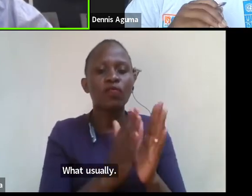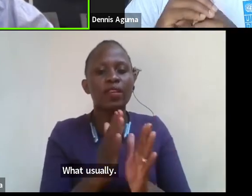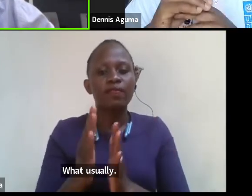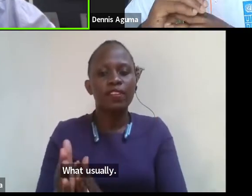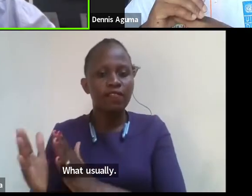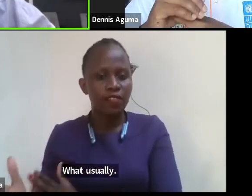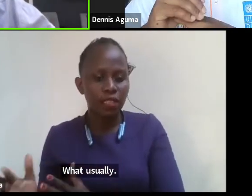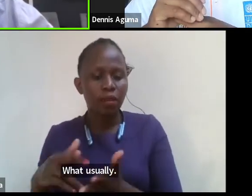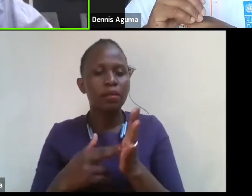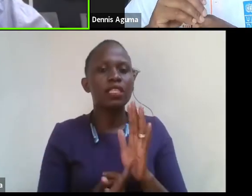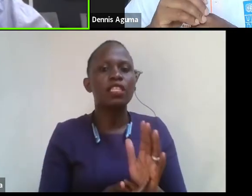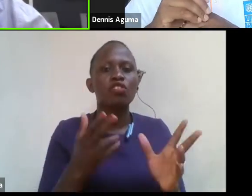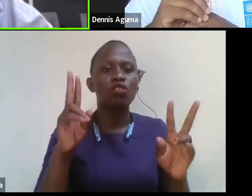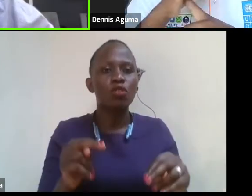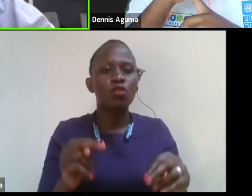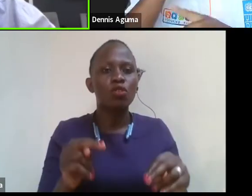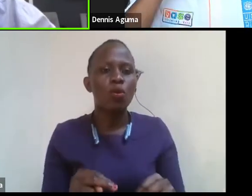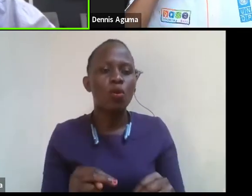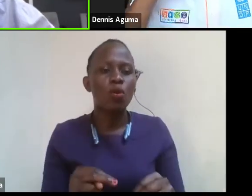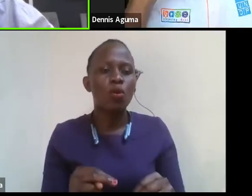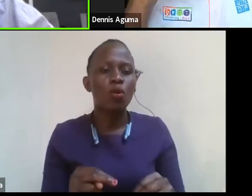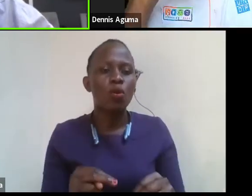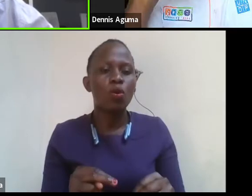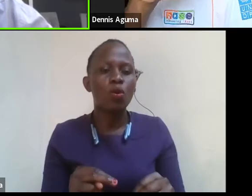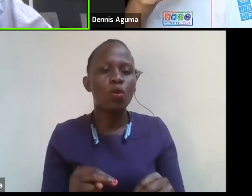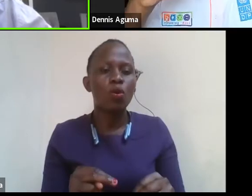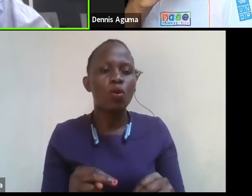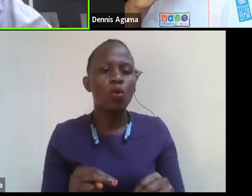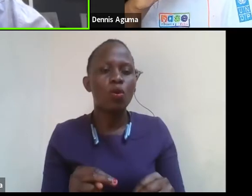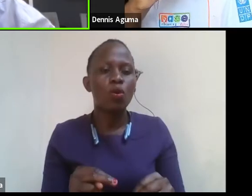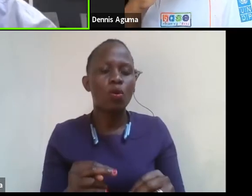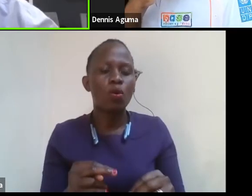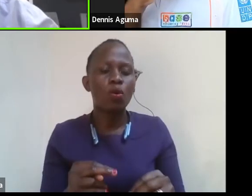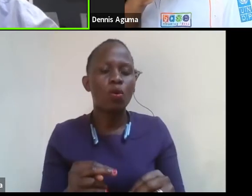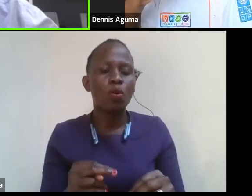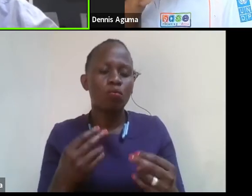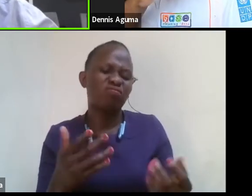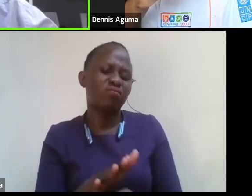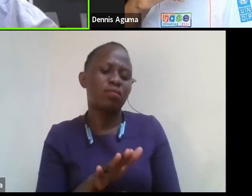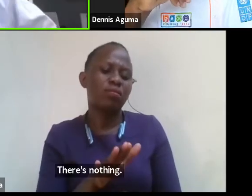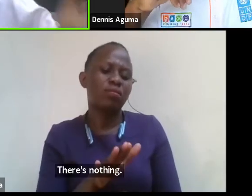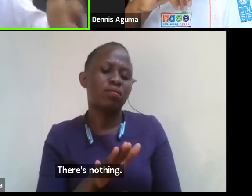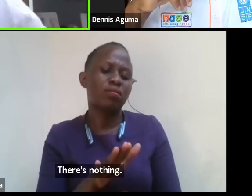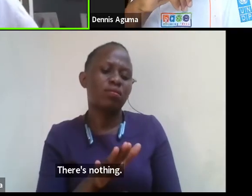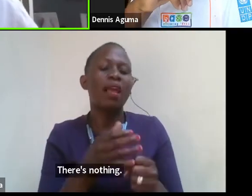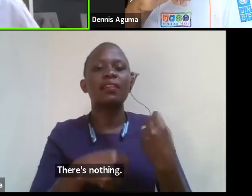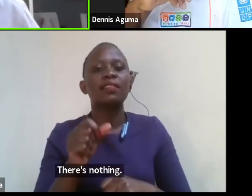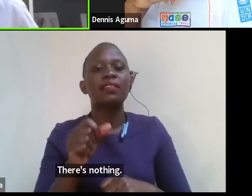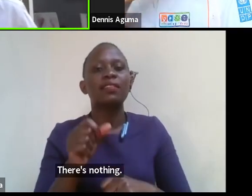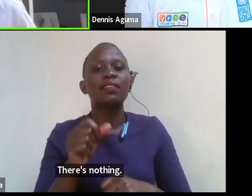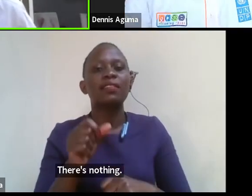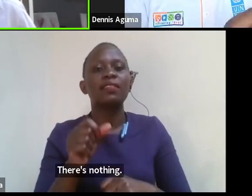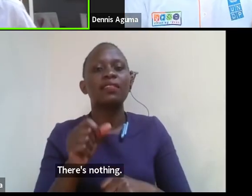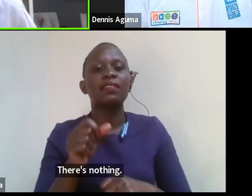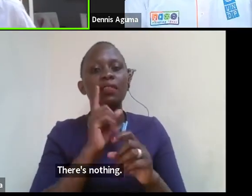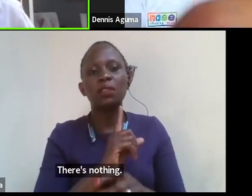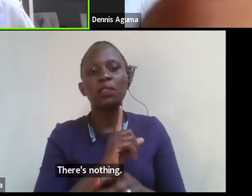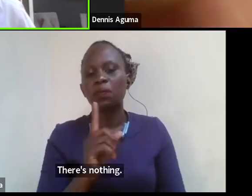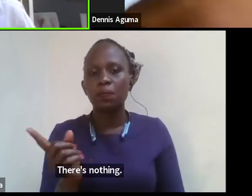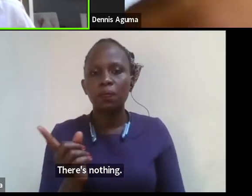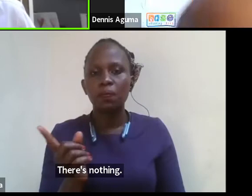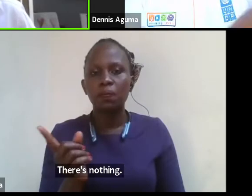means there's not so much activity, there's not so much opportunity going on, there's nothing really going on. So this is the best time to make